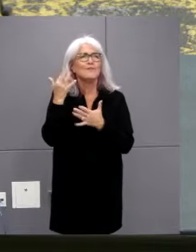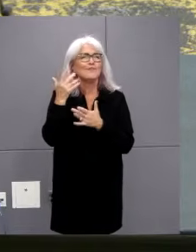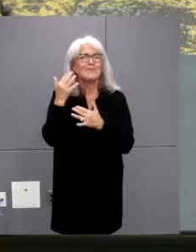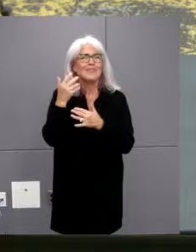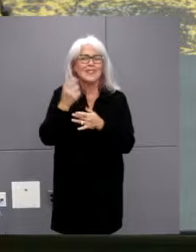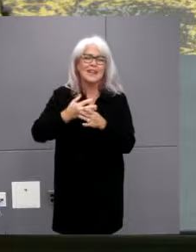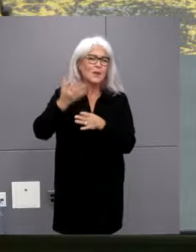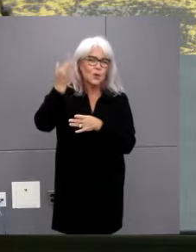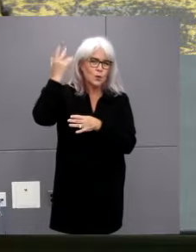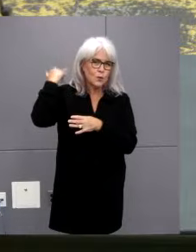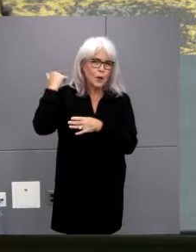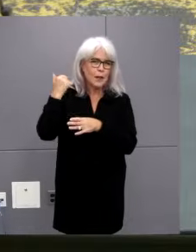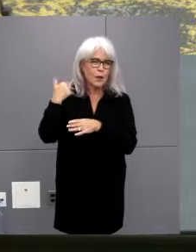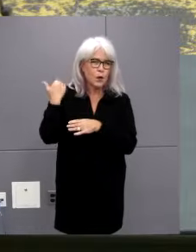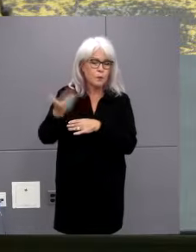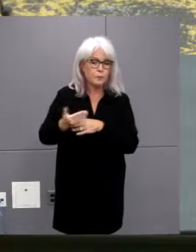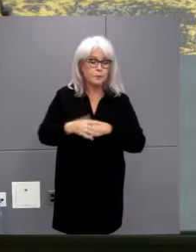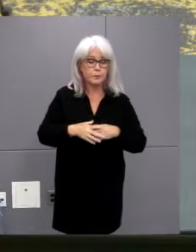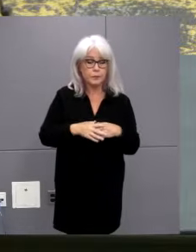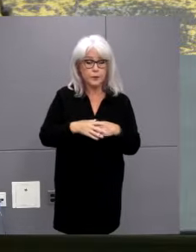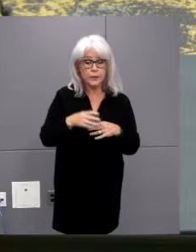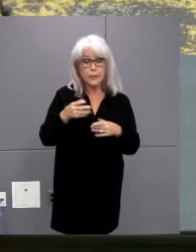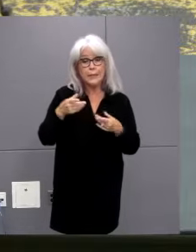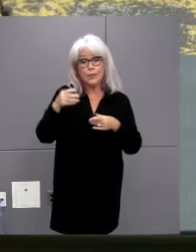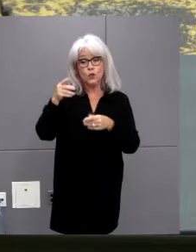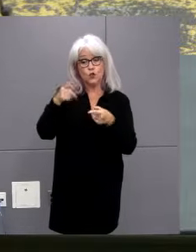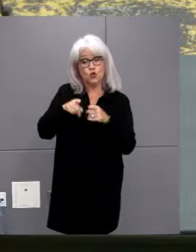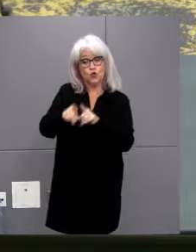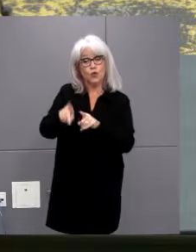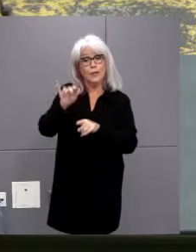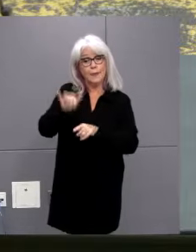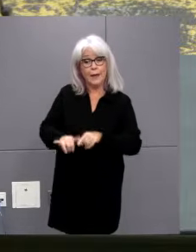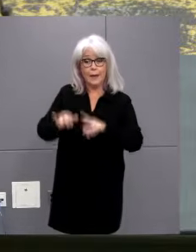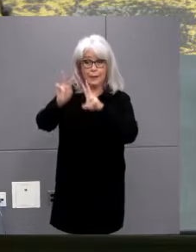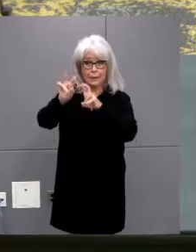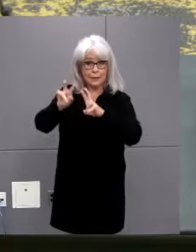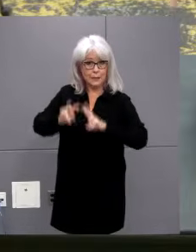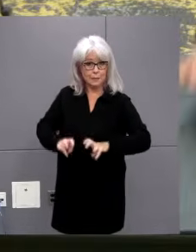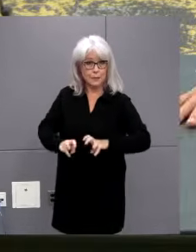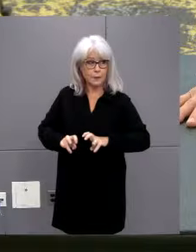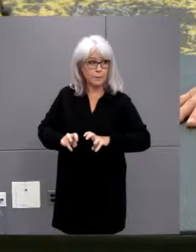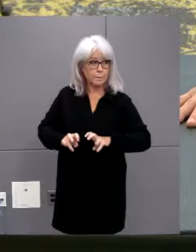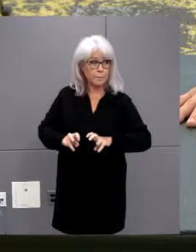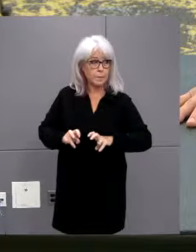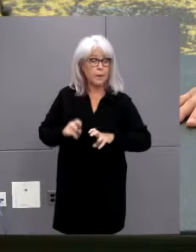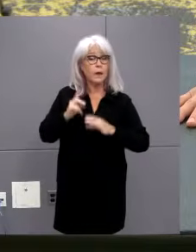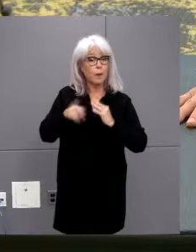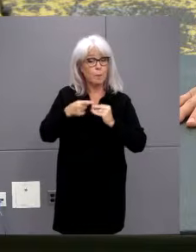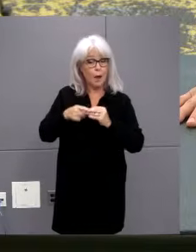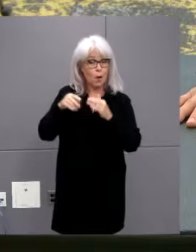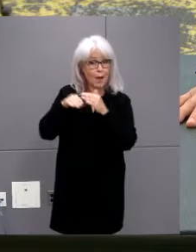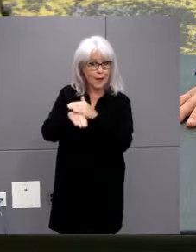was a while ago. And in that assessment, it was about access,